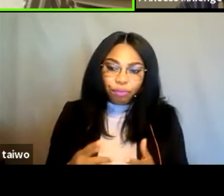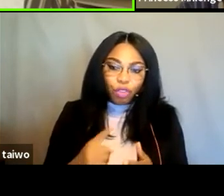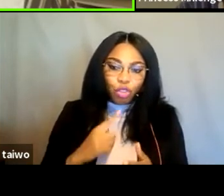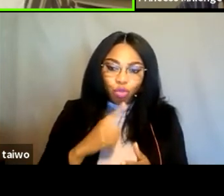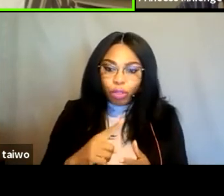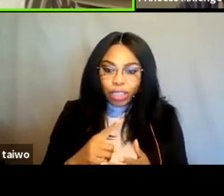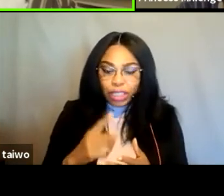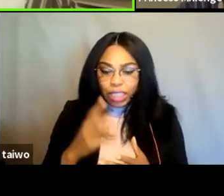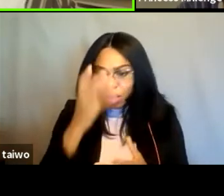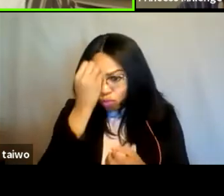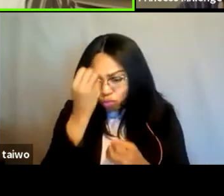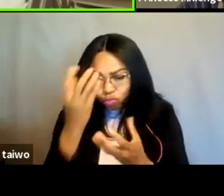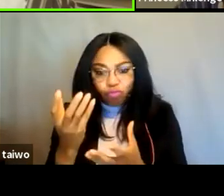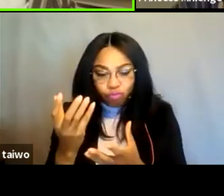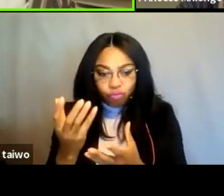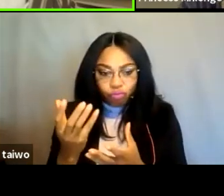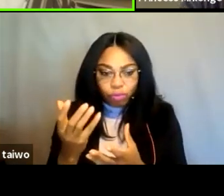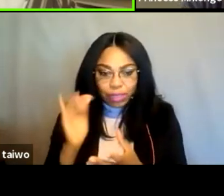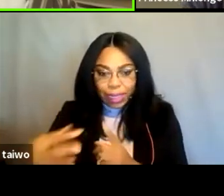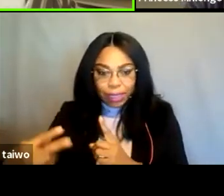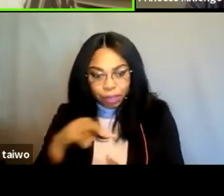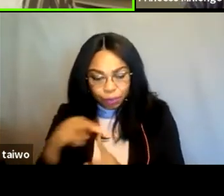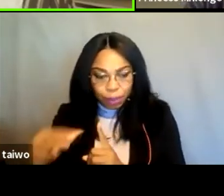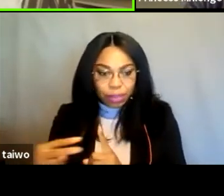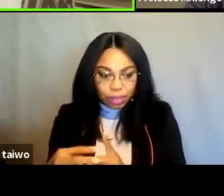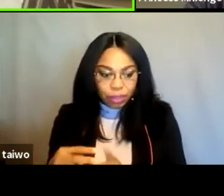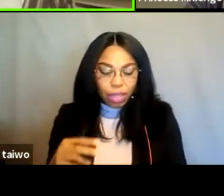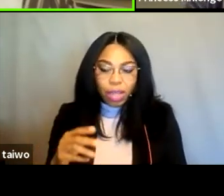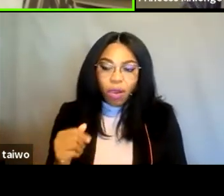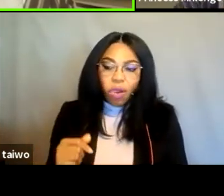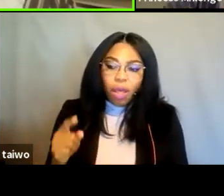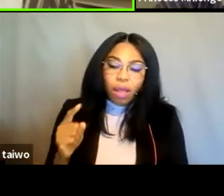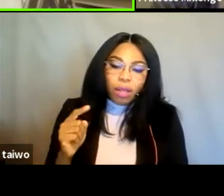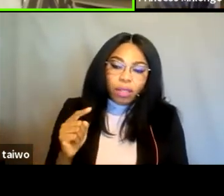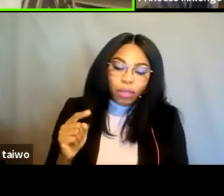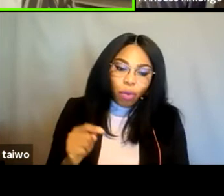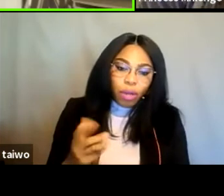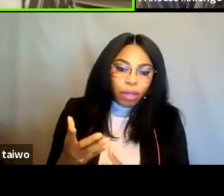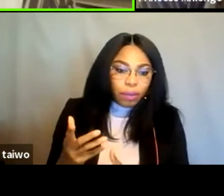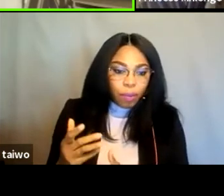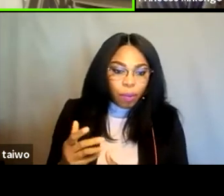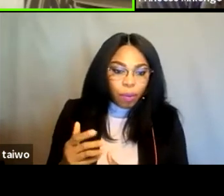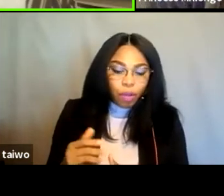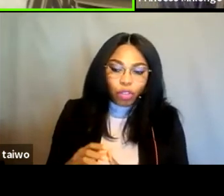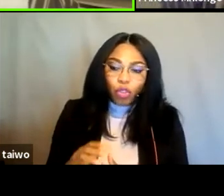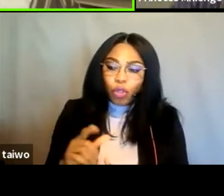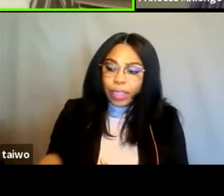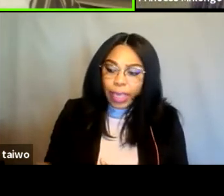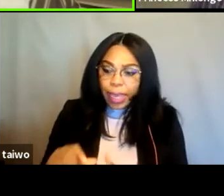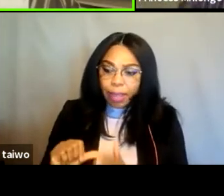colonialist in their way, in that sense that they reaffirm the very tenets of colonialism.